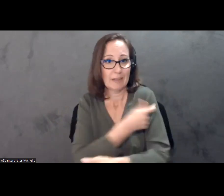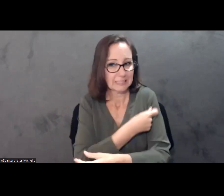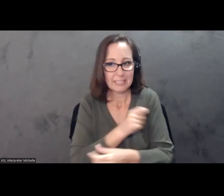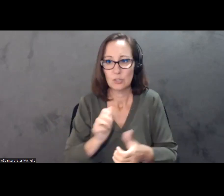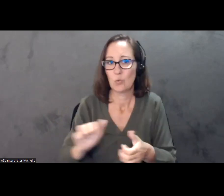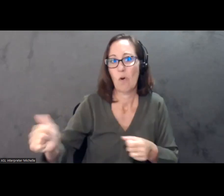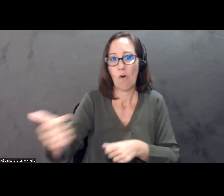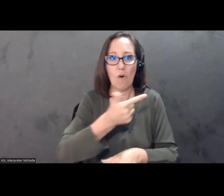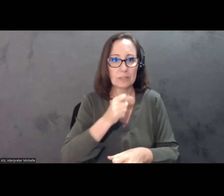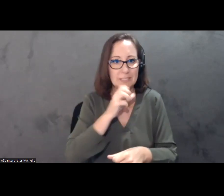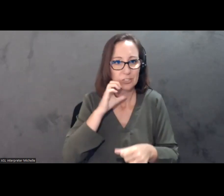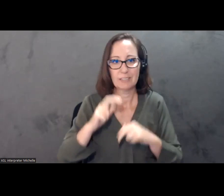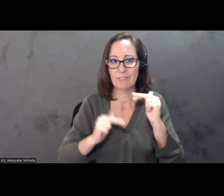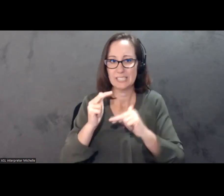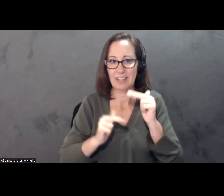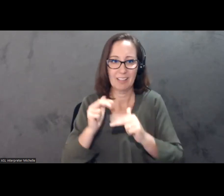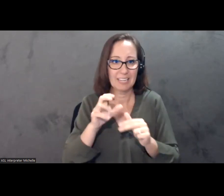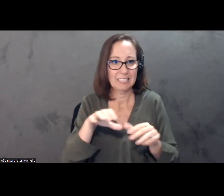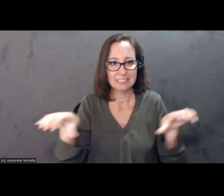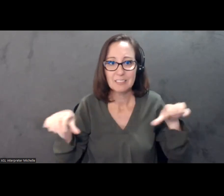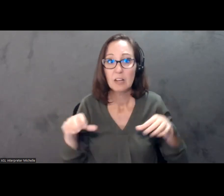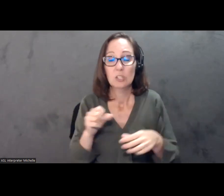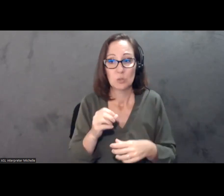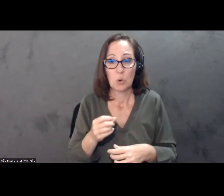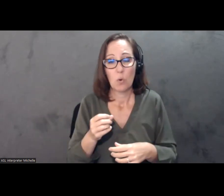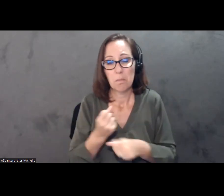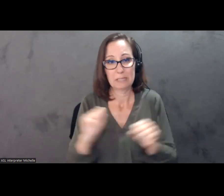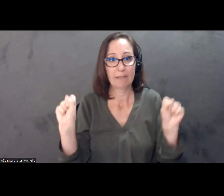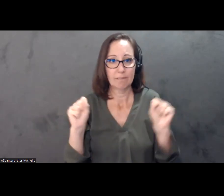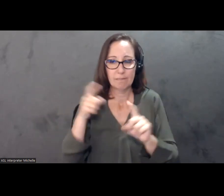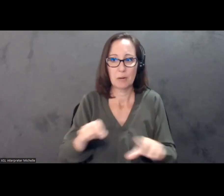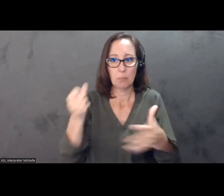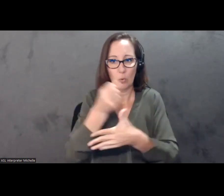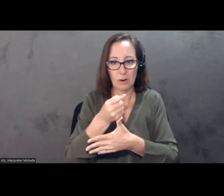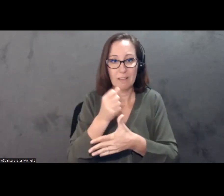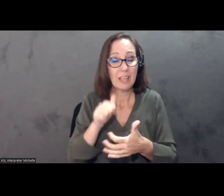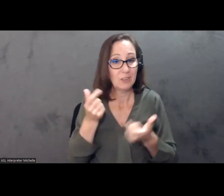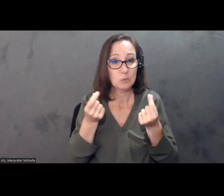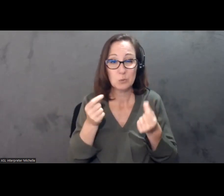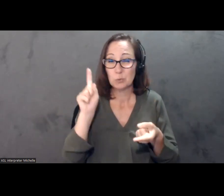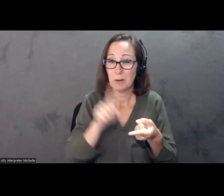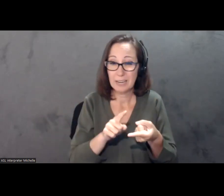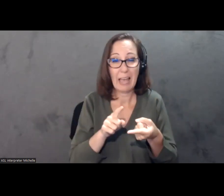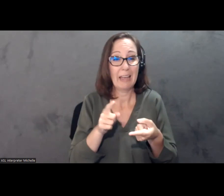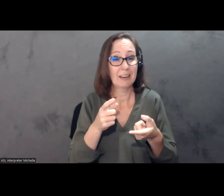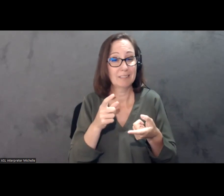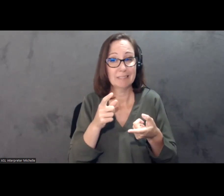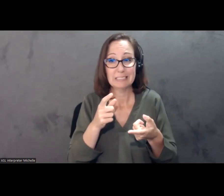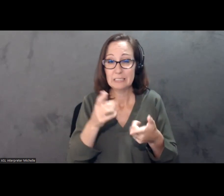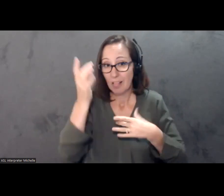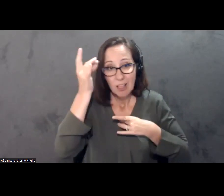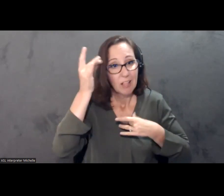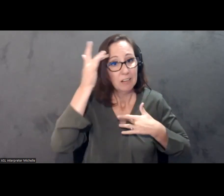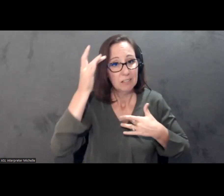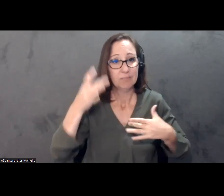remains safe. So those are some of the things that we're doing to prevent and mitigate COVID-19 and to ensure that people are vaccinated in